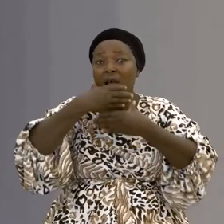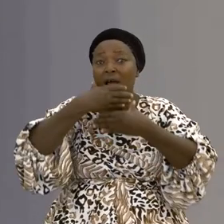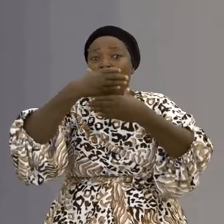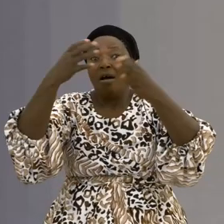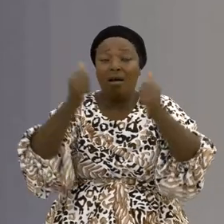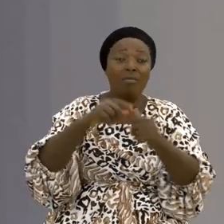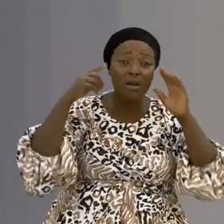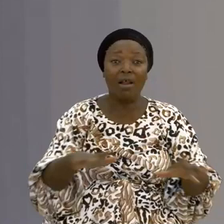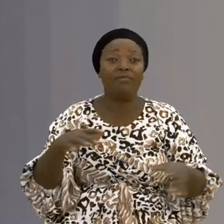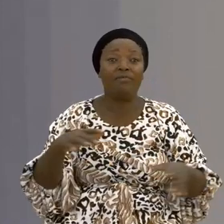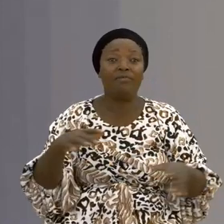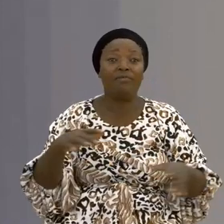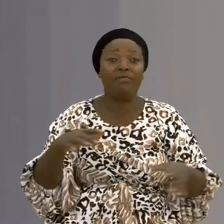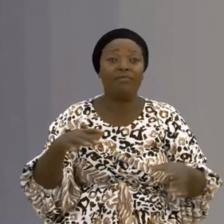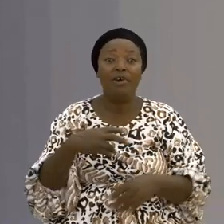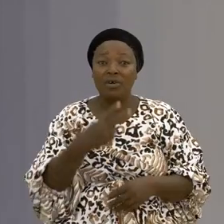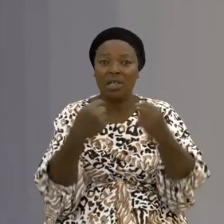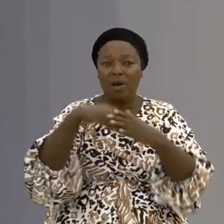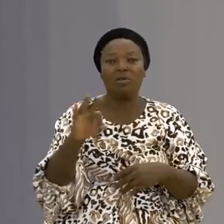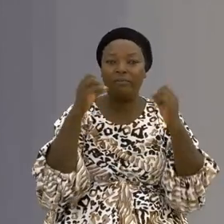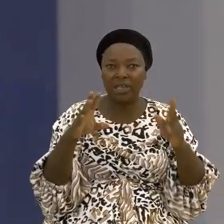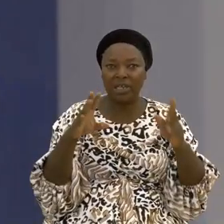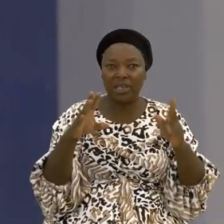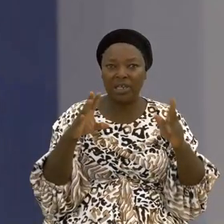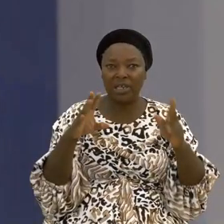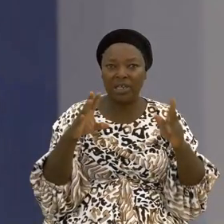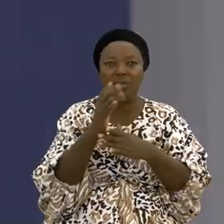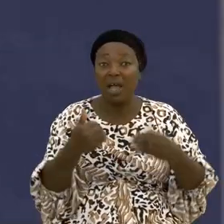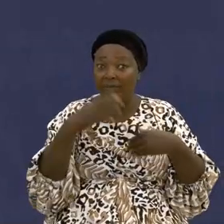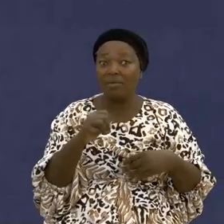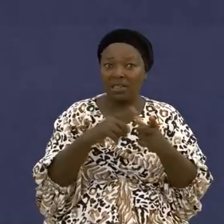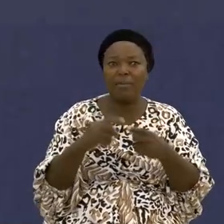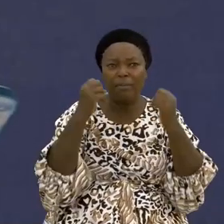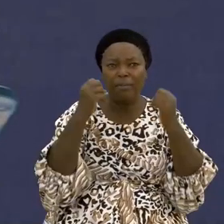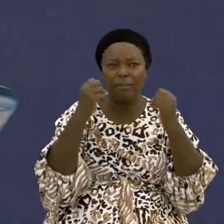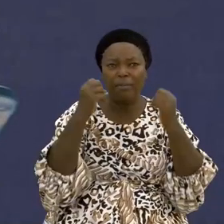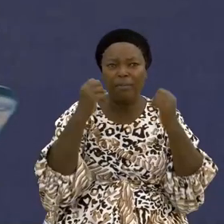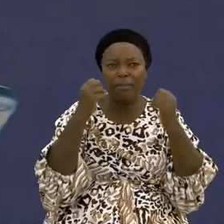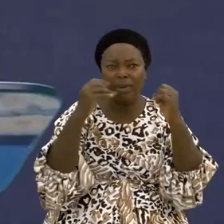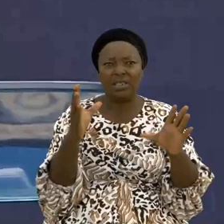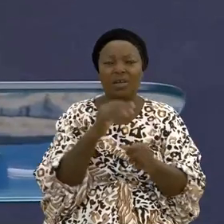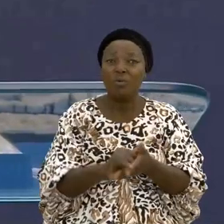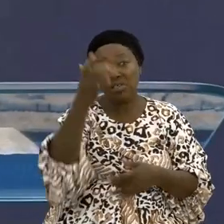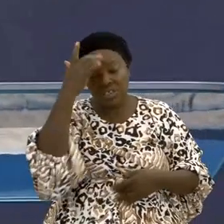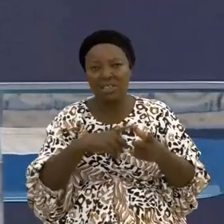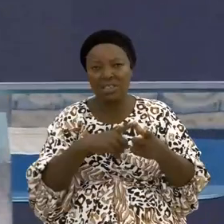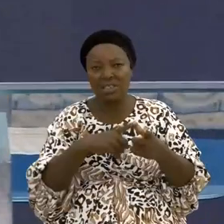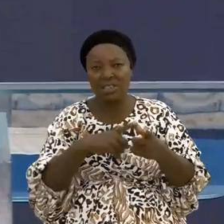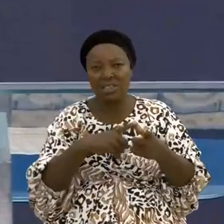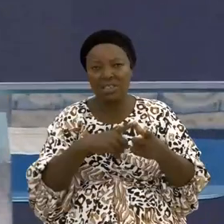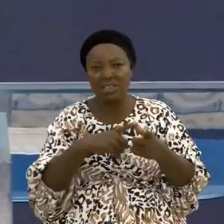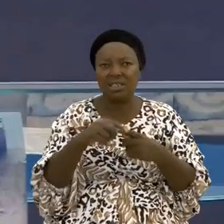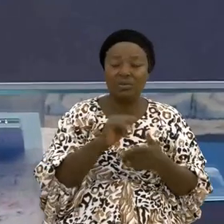came out of many that were possessed with them, and many taken with palsies, it says, and that